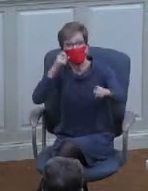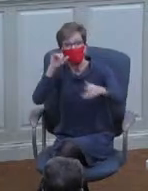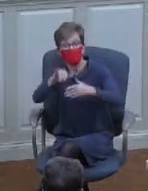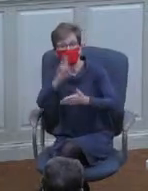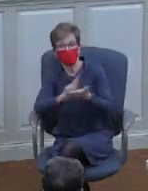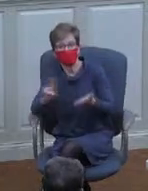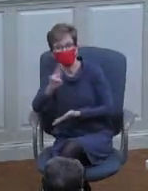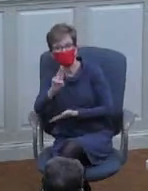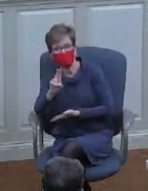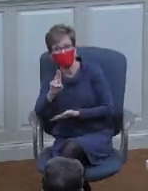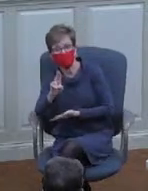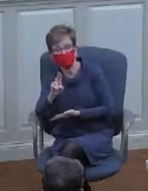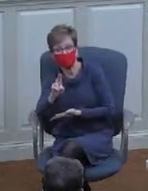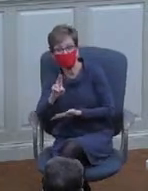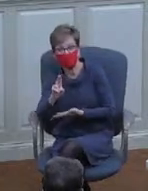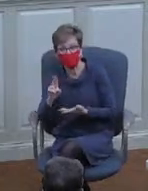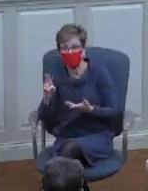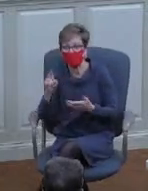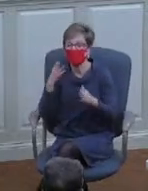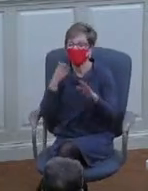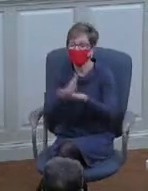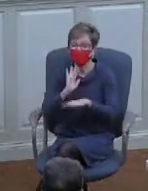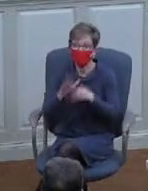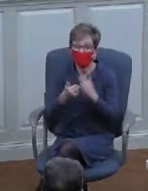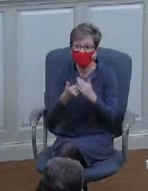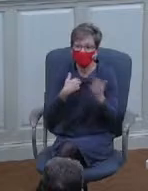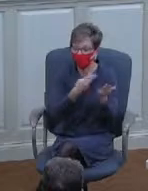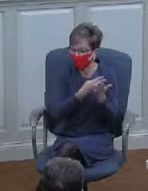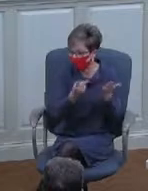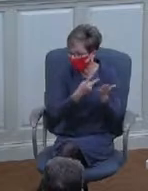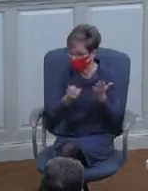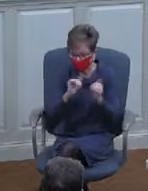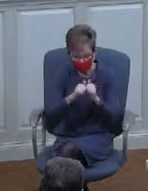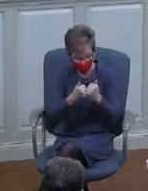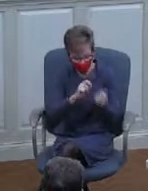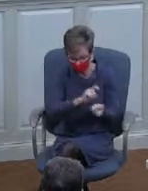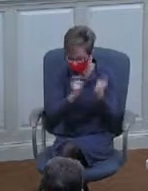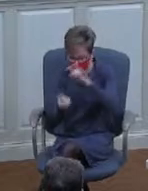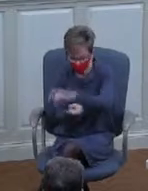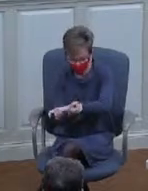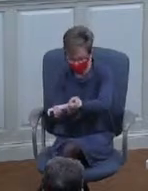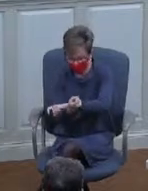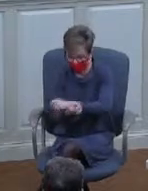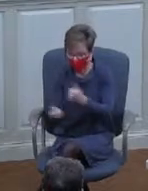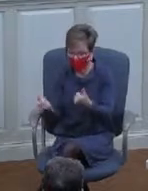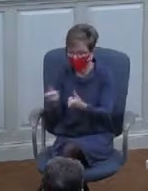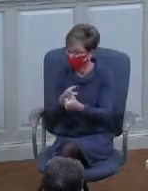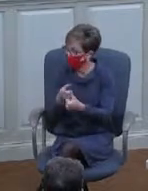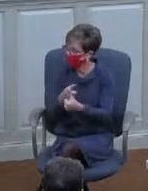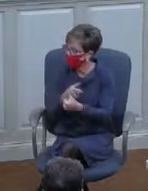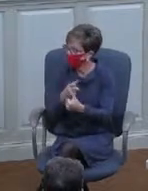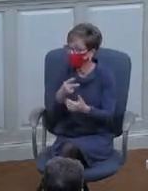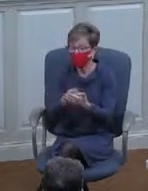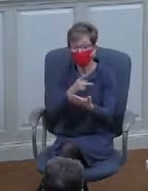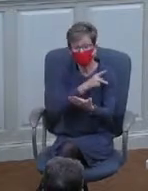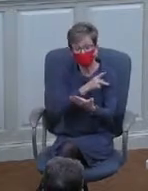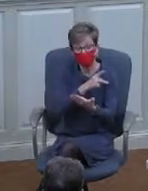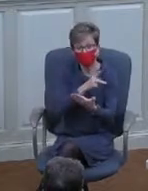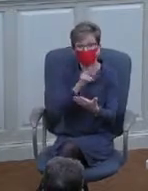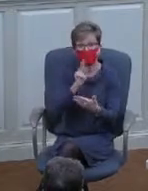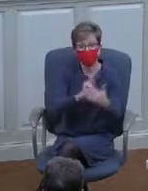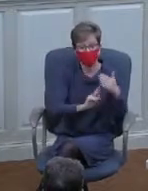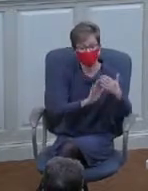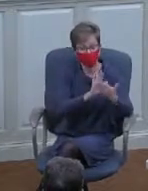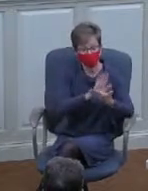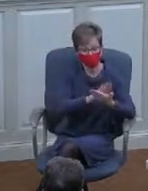How can we turn around our failures? First, free pre-kindergarten education must